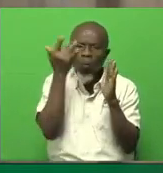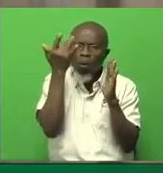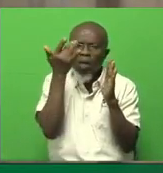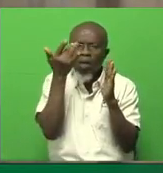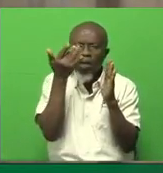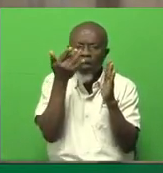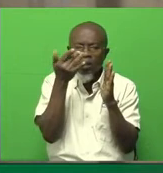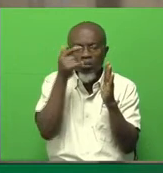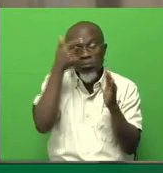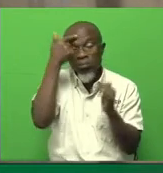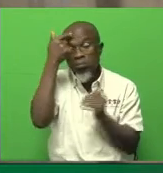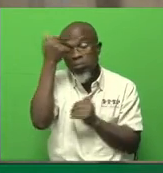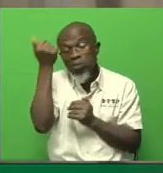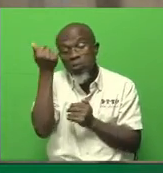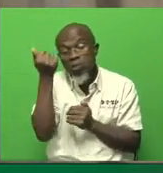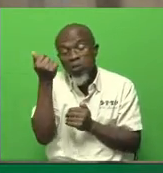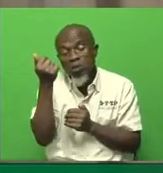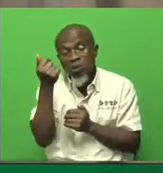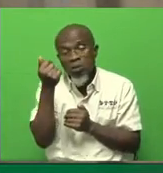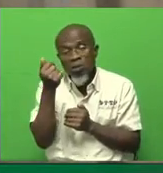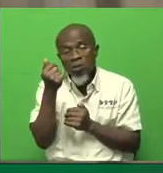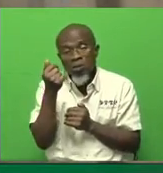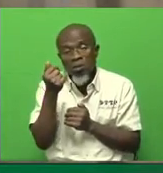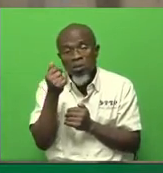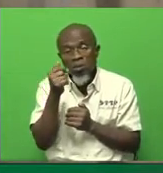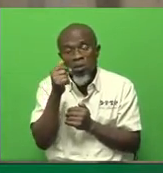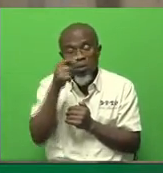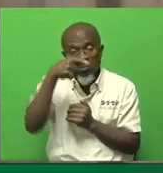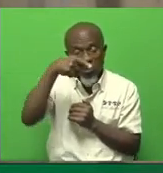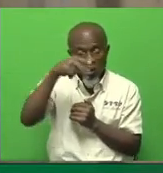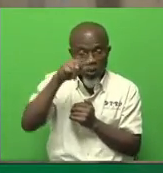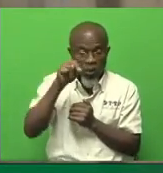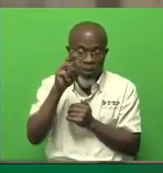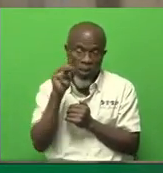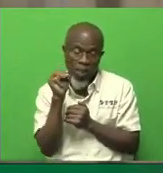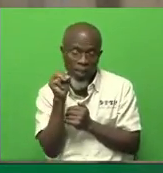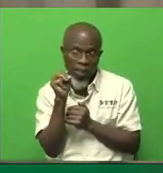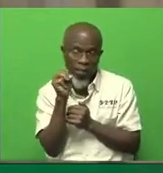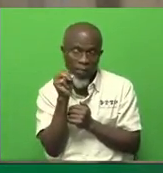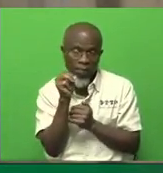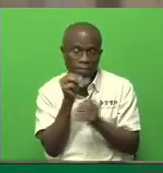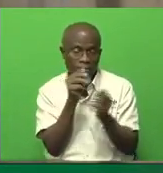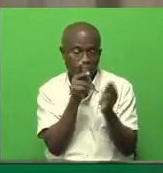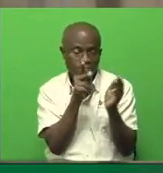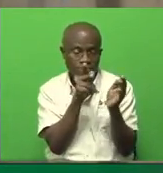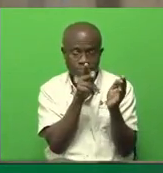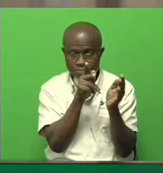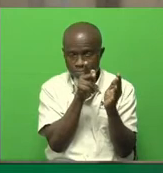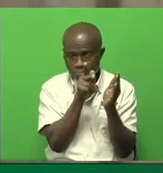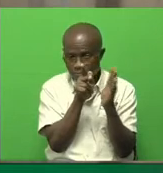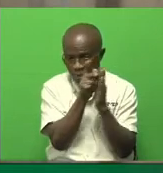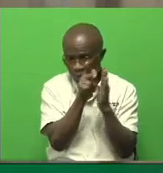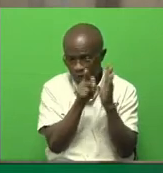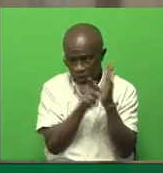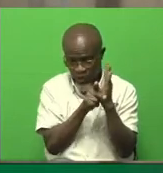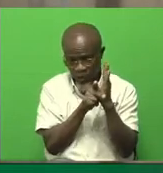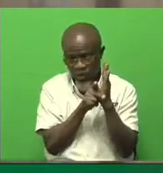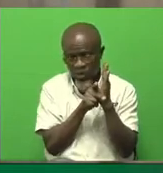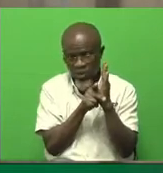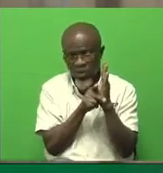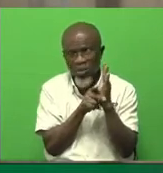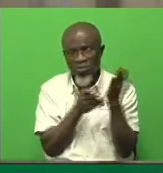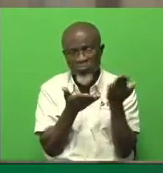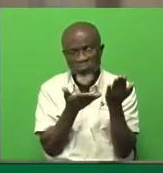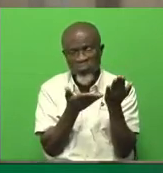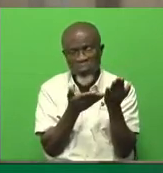it is because the pnm's policy towards education was a systematic removal of